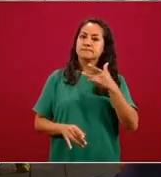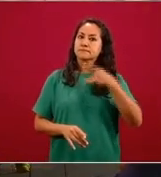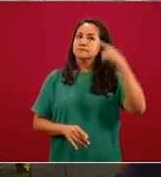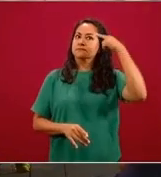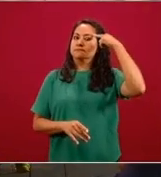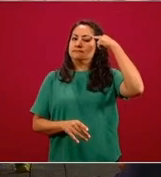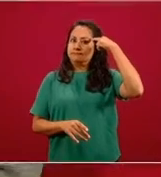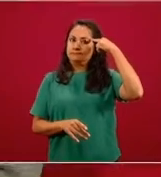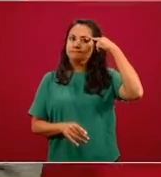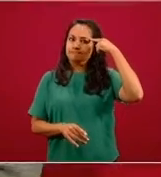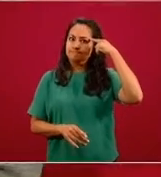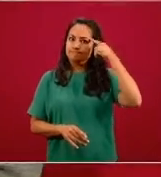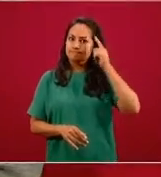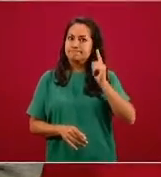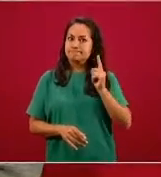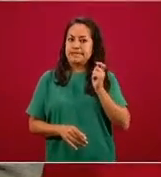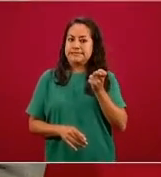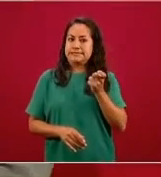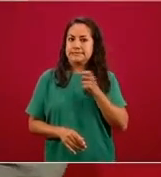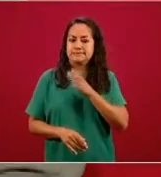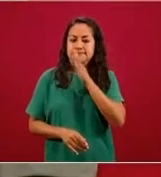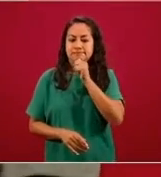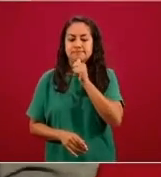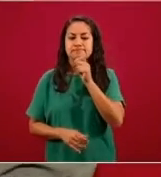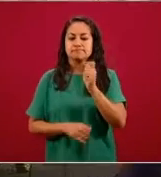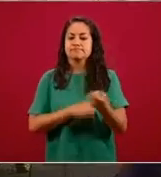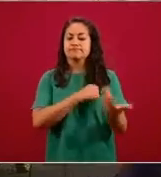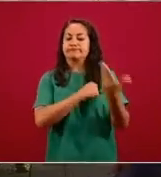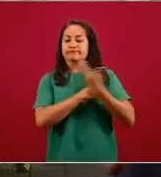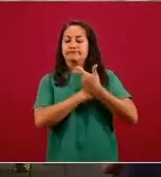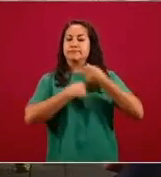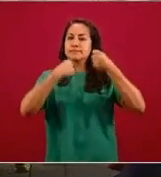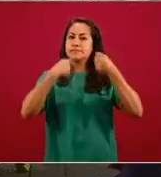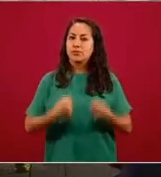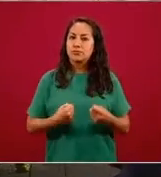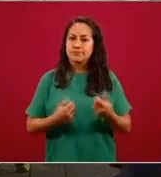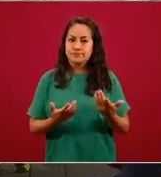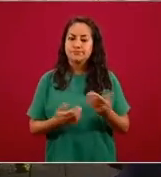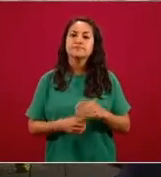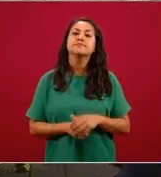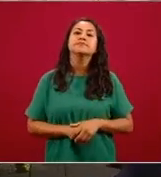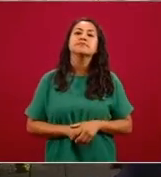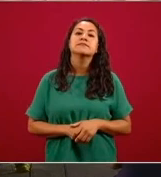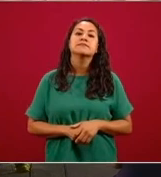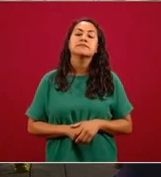fast and efficient way, because